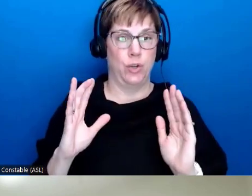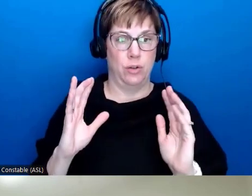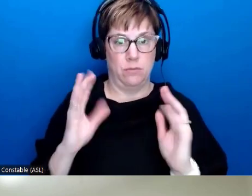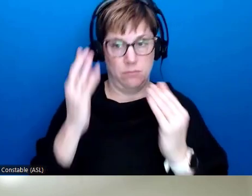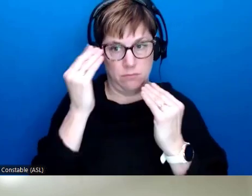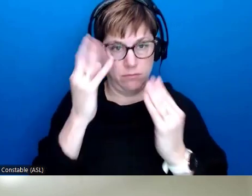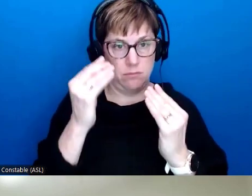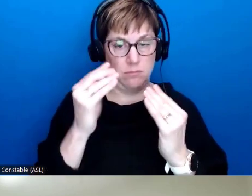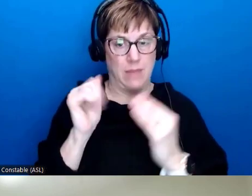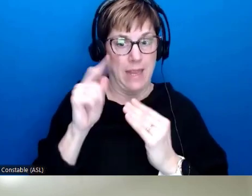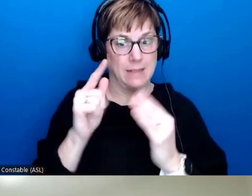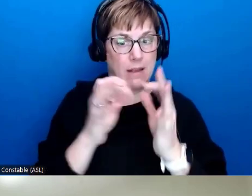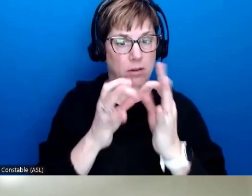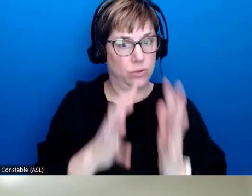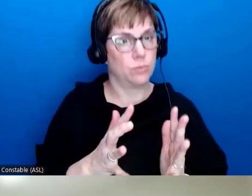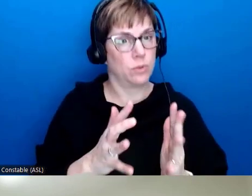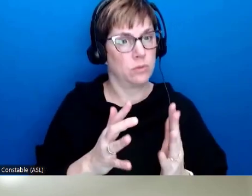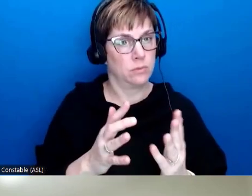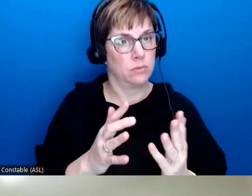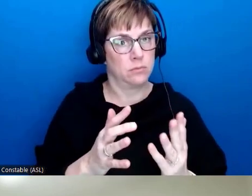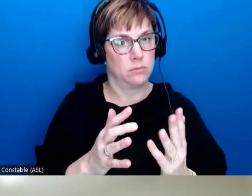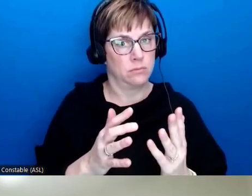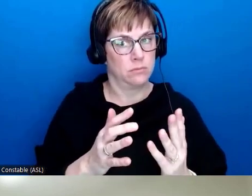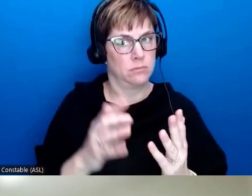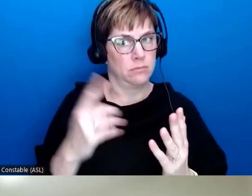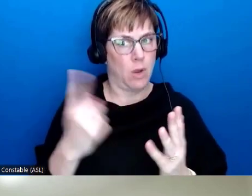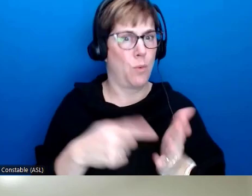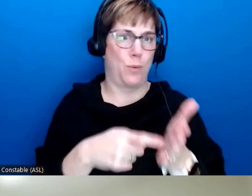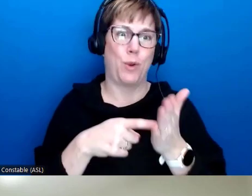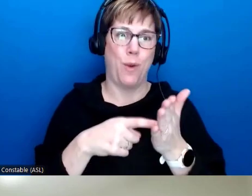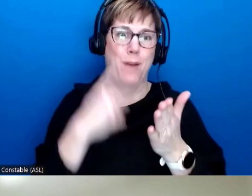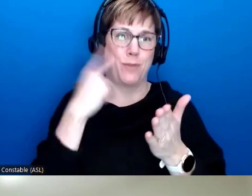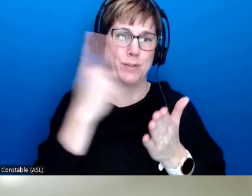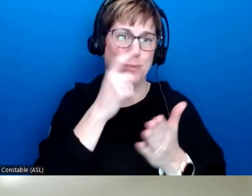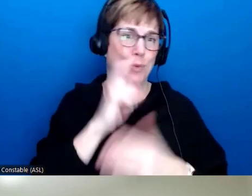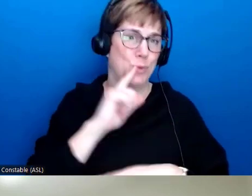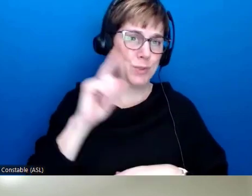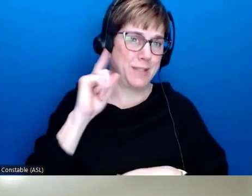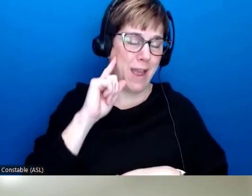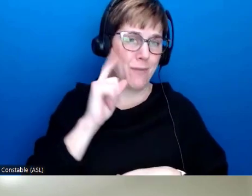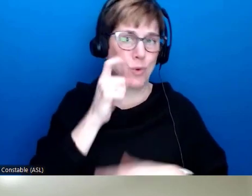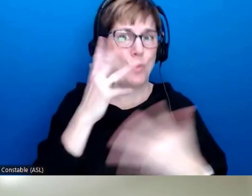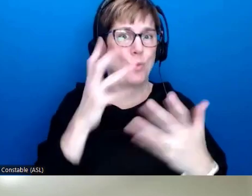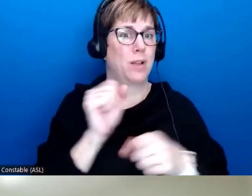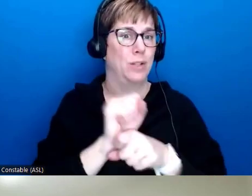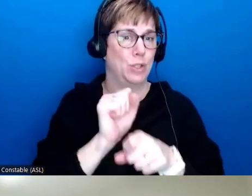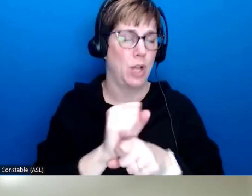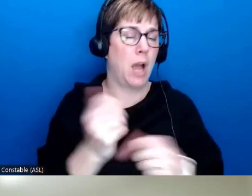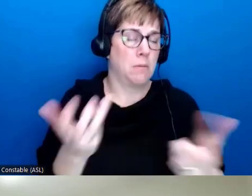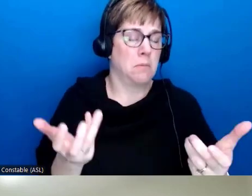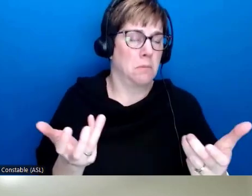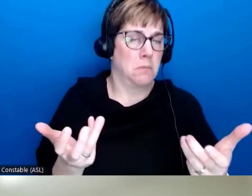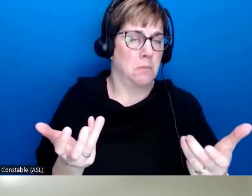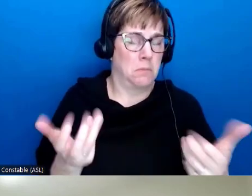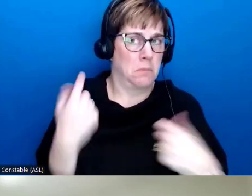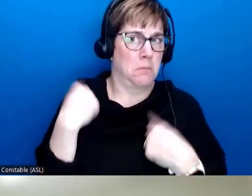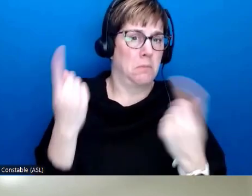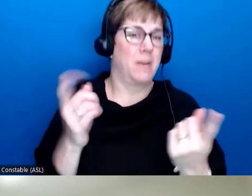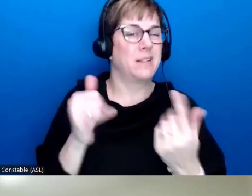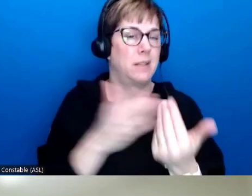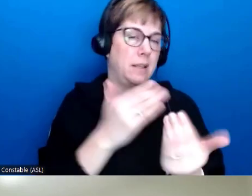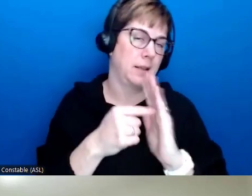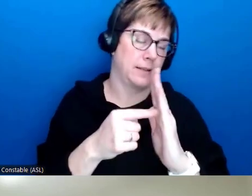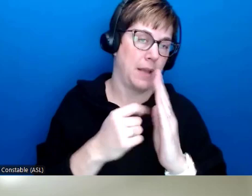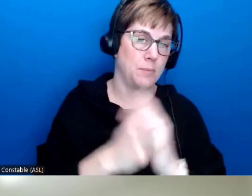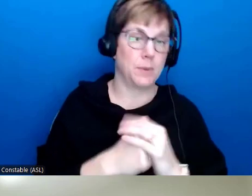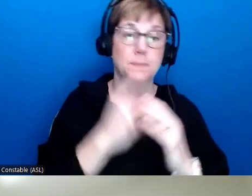ASL interpreter is almost always going to be required for someone who's deaf who's seeking a job. So that's kind of an easy example. I